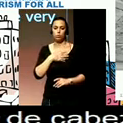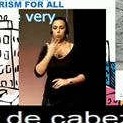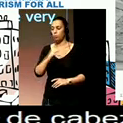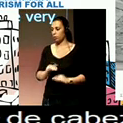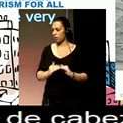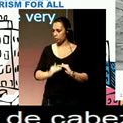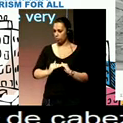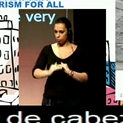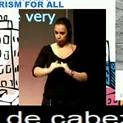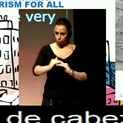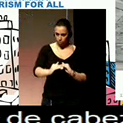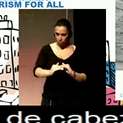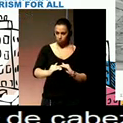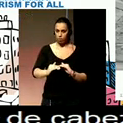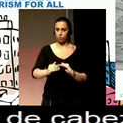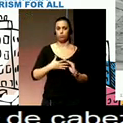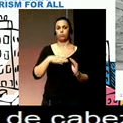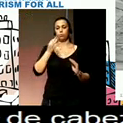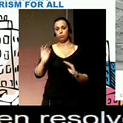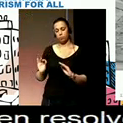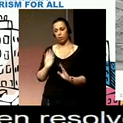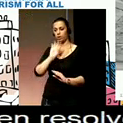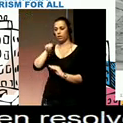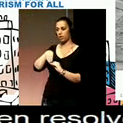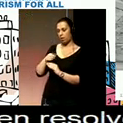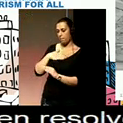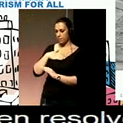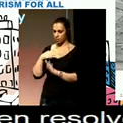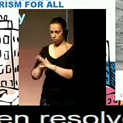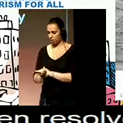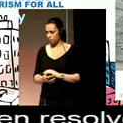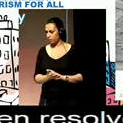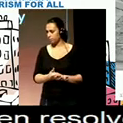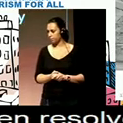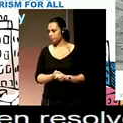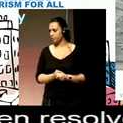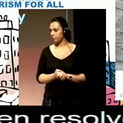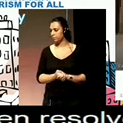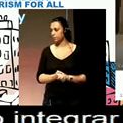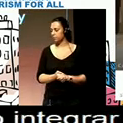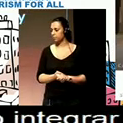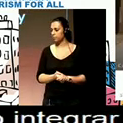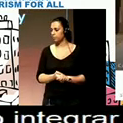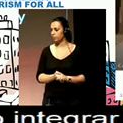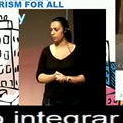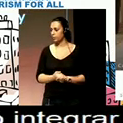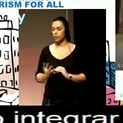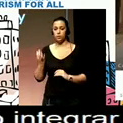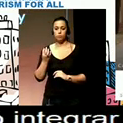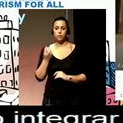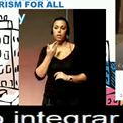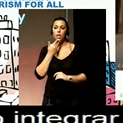are many examples about how to include heritage and the